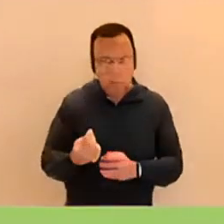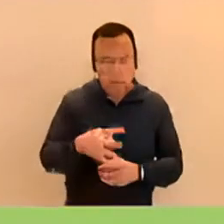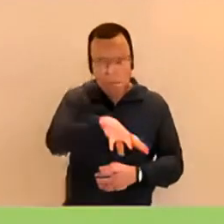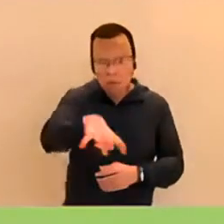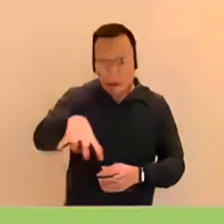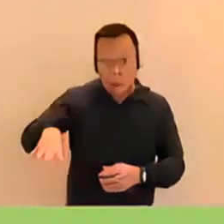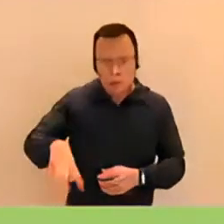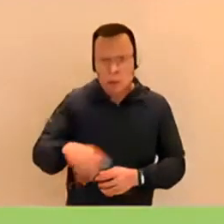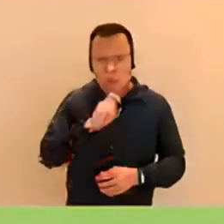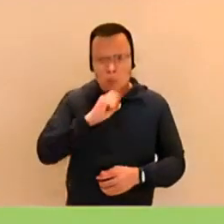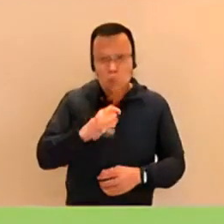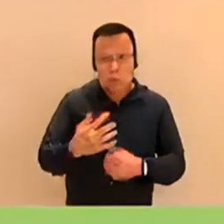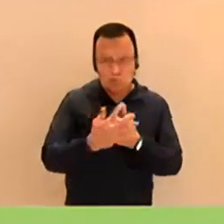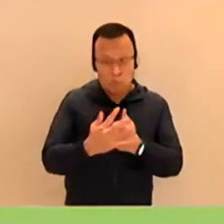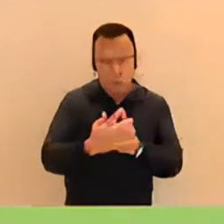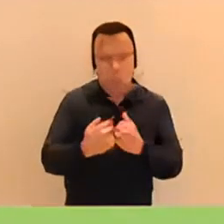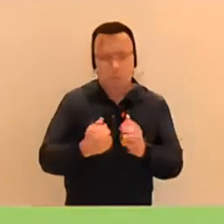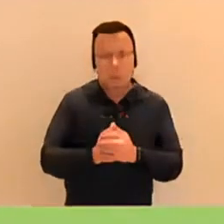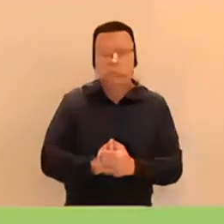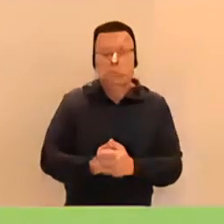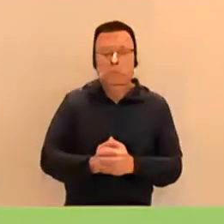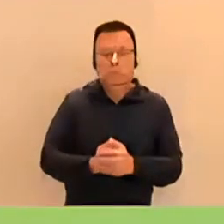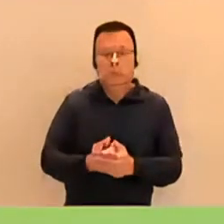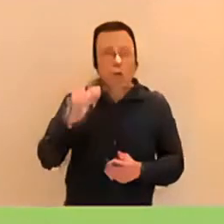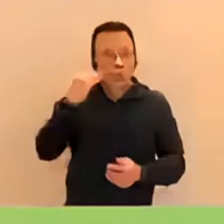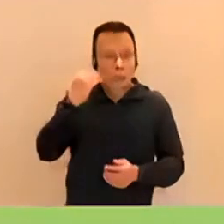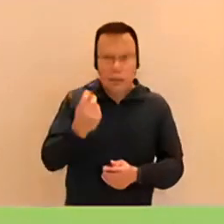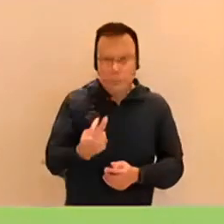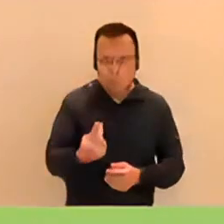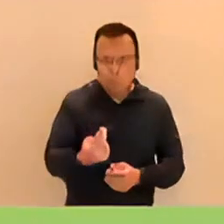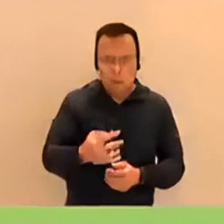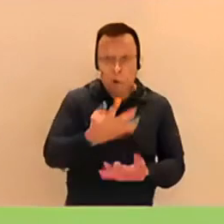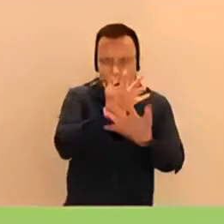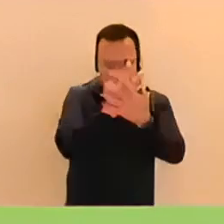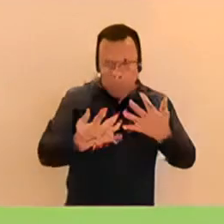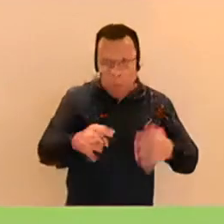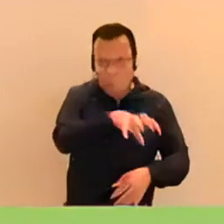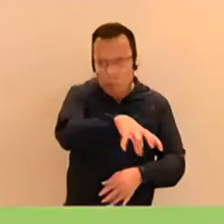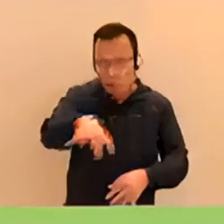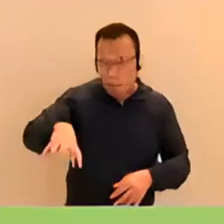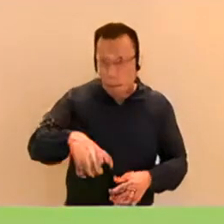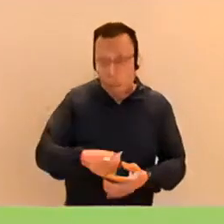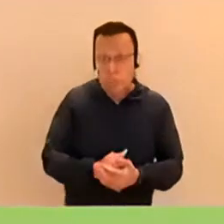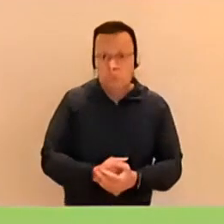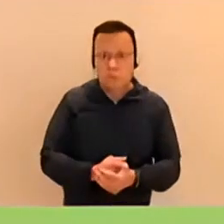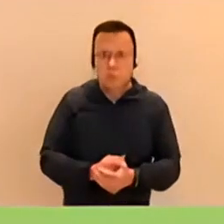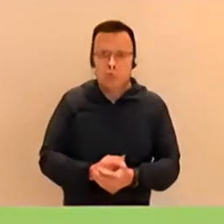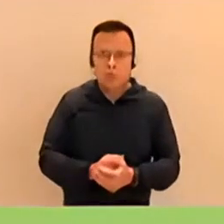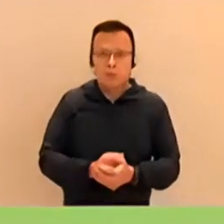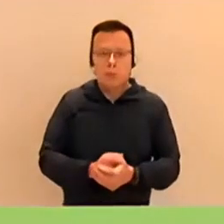Now, the blue-green networks will provide habitats to forest